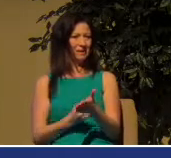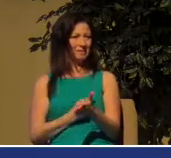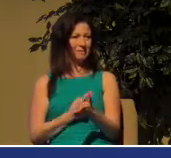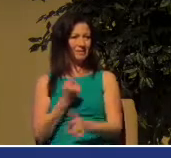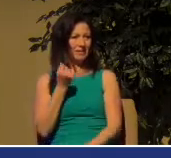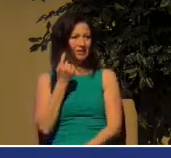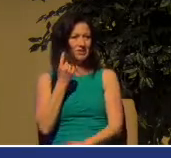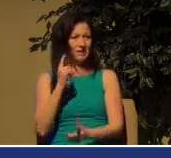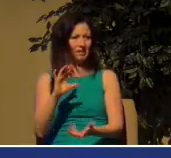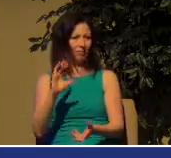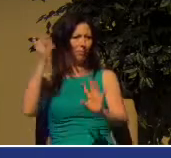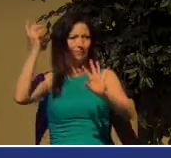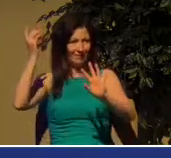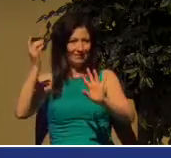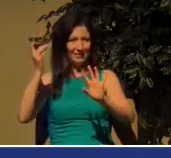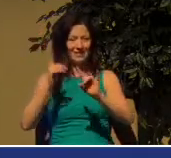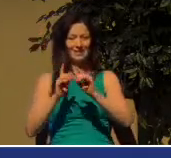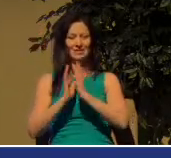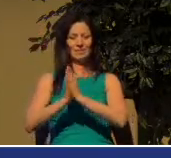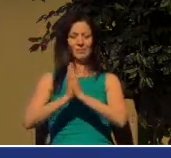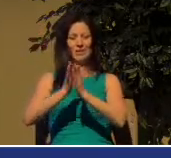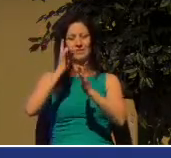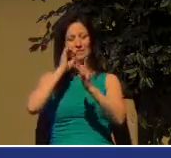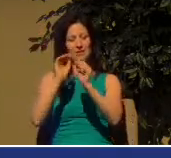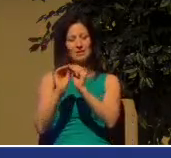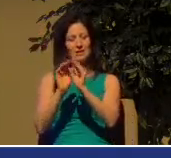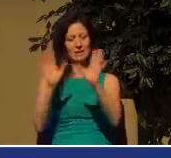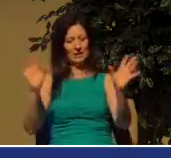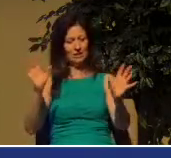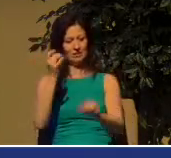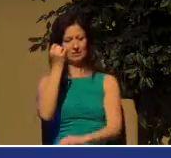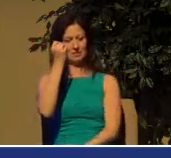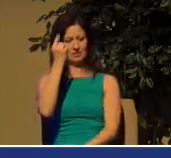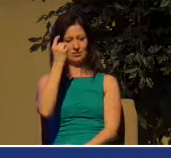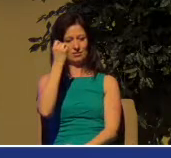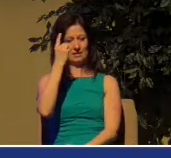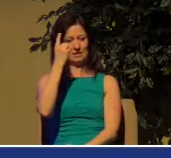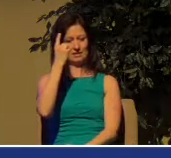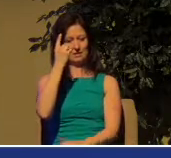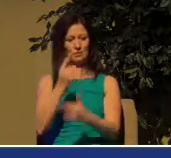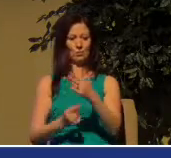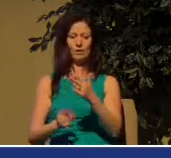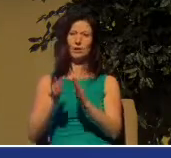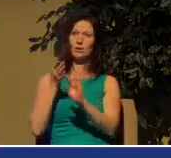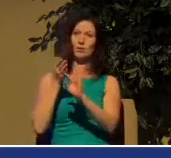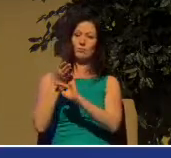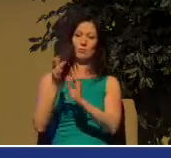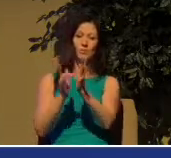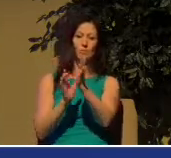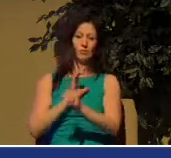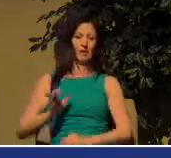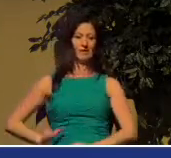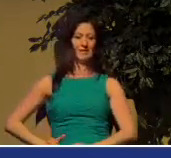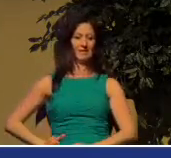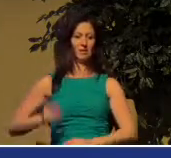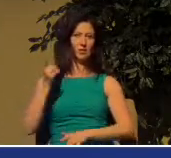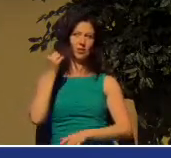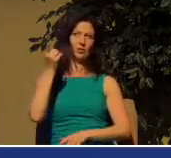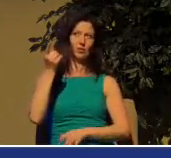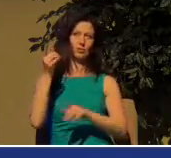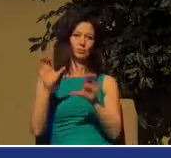and give us, Lord, a very clear understanding of what you've done in Christ and who it is that we can be in